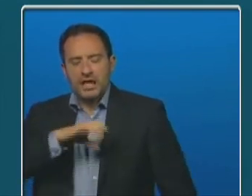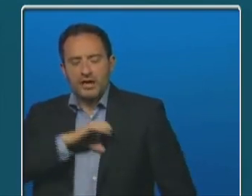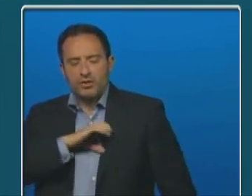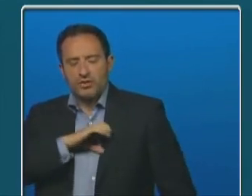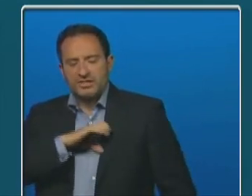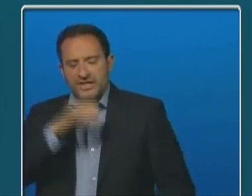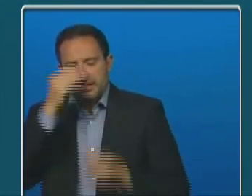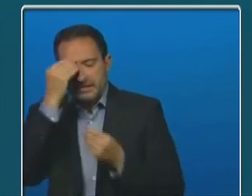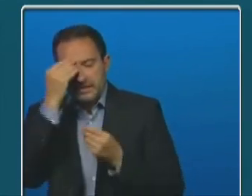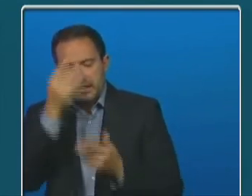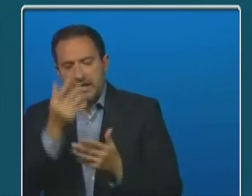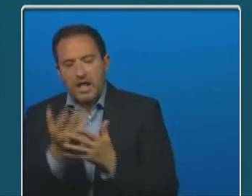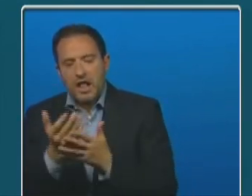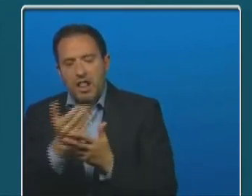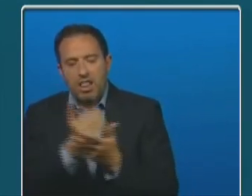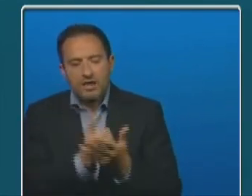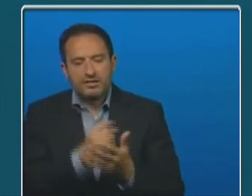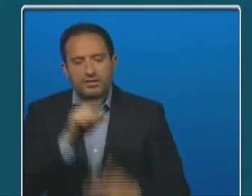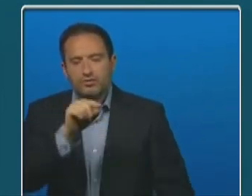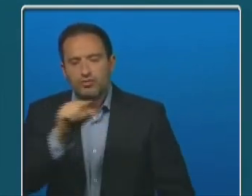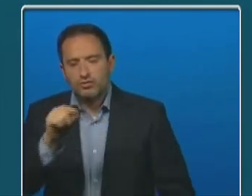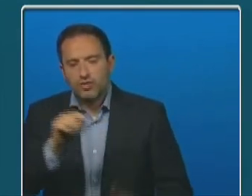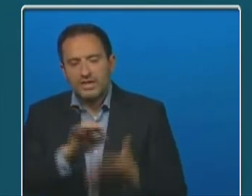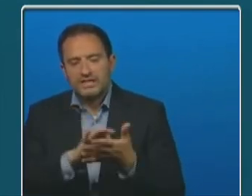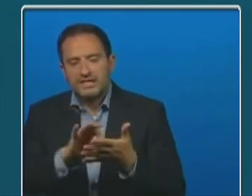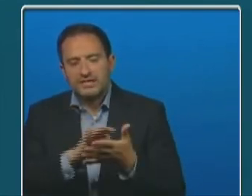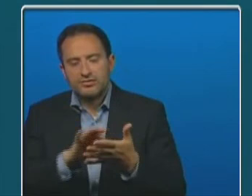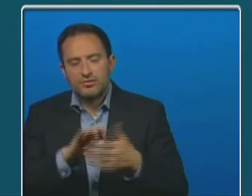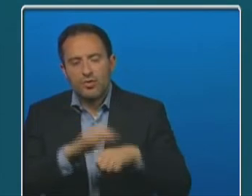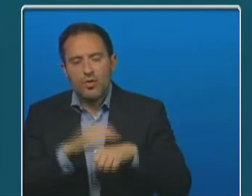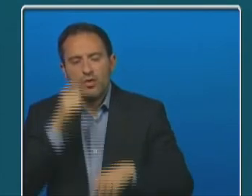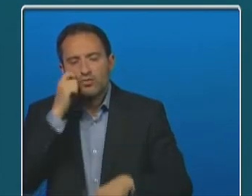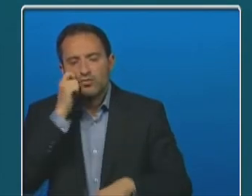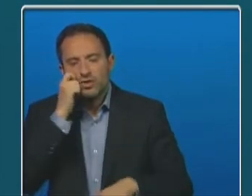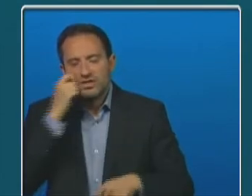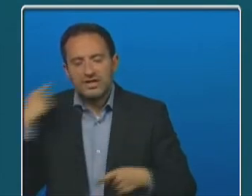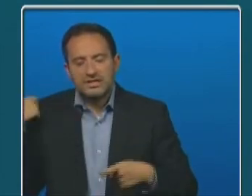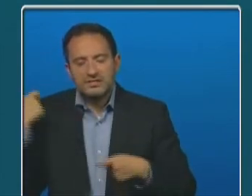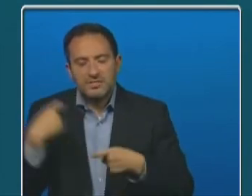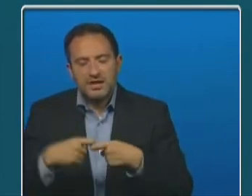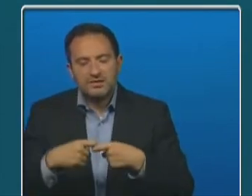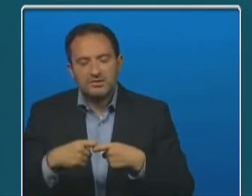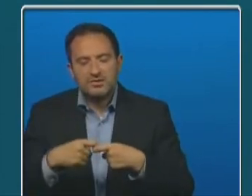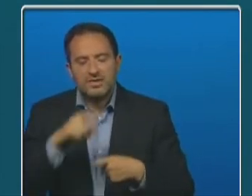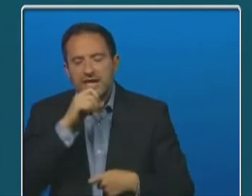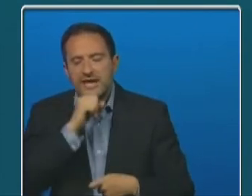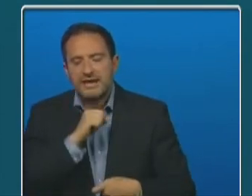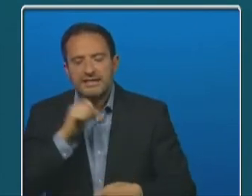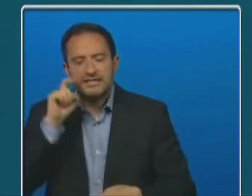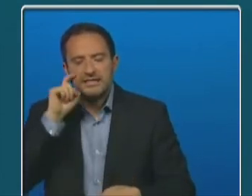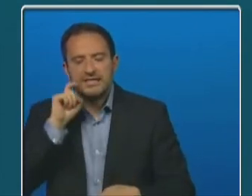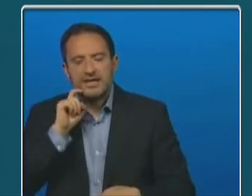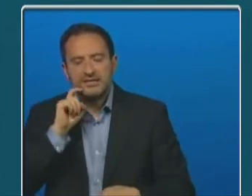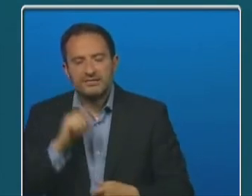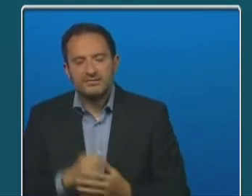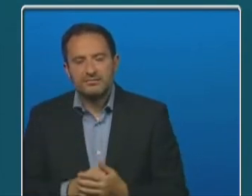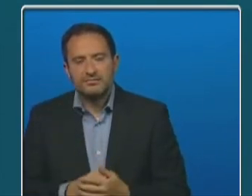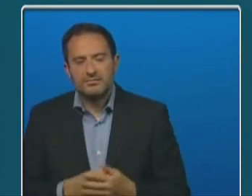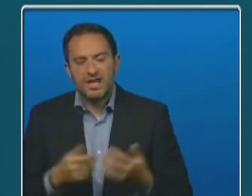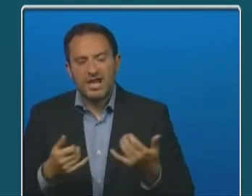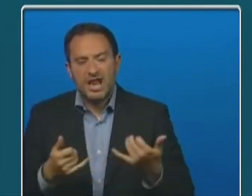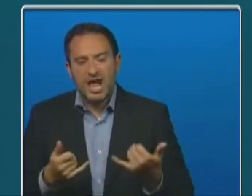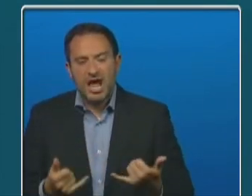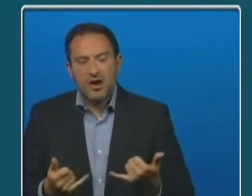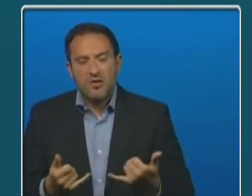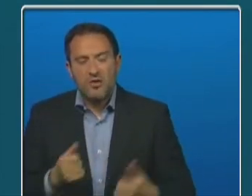data collected in the 2020 census, so data on race and Hispanic origin, age, and sex. So at this point in time, we